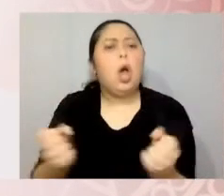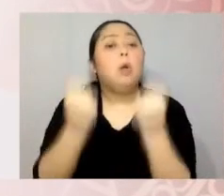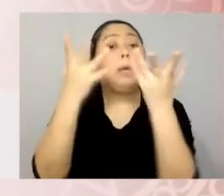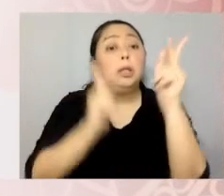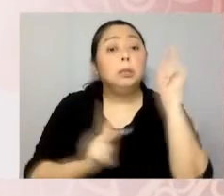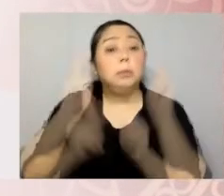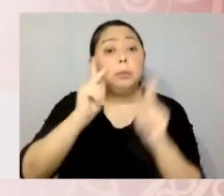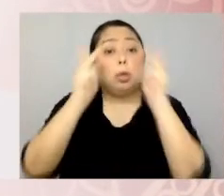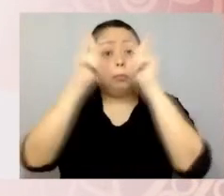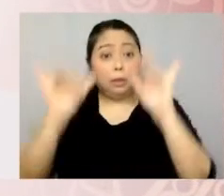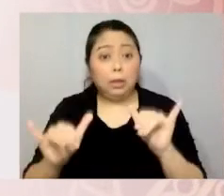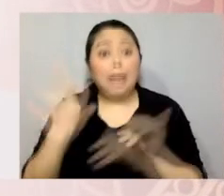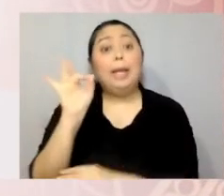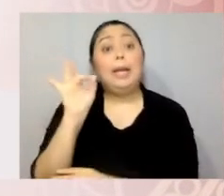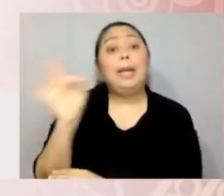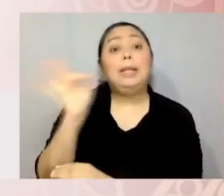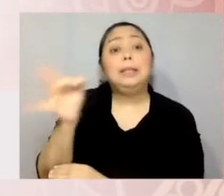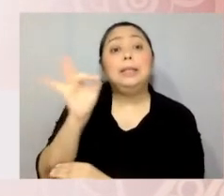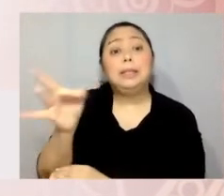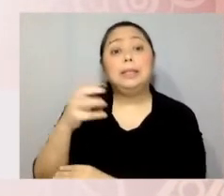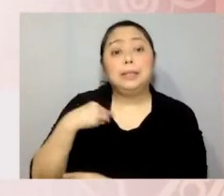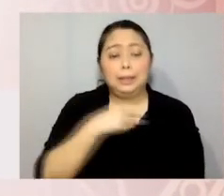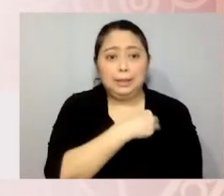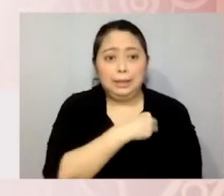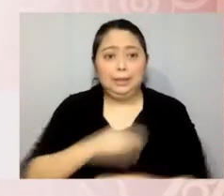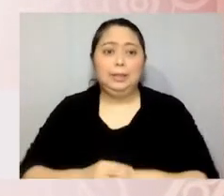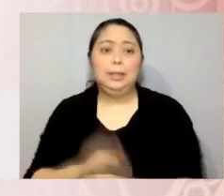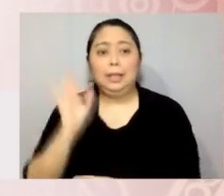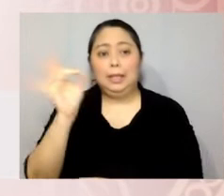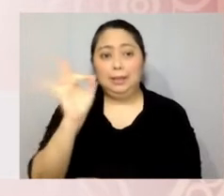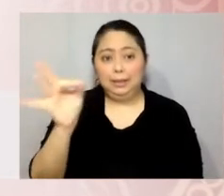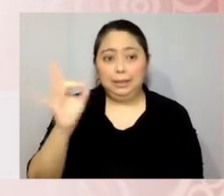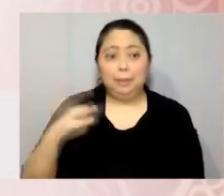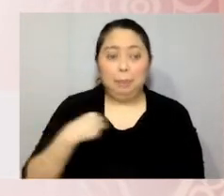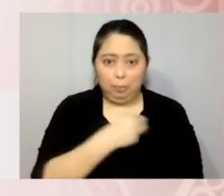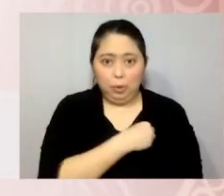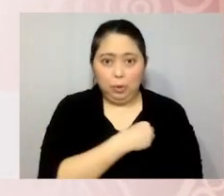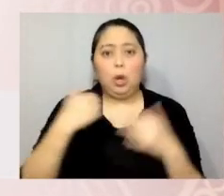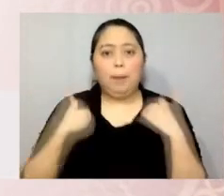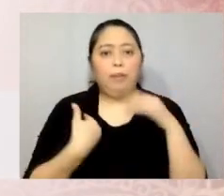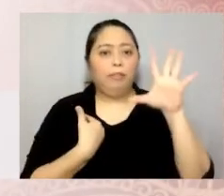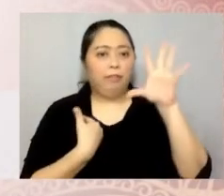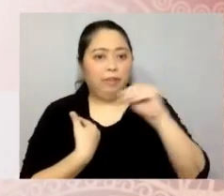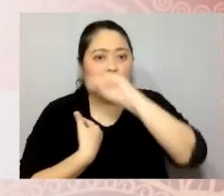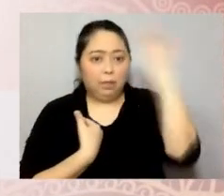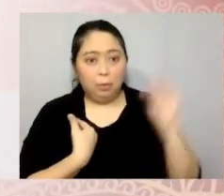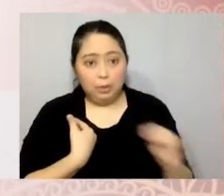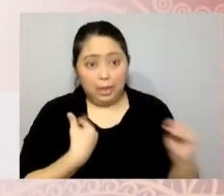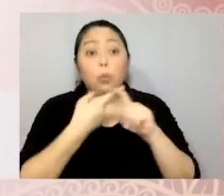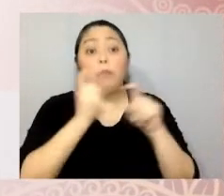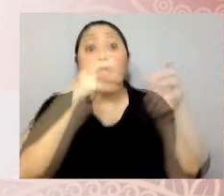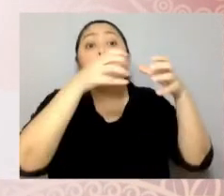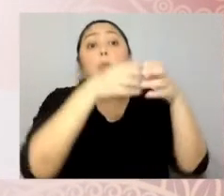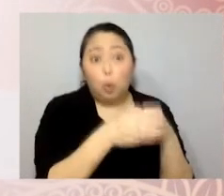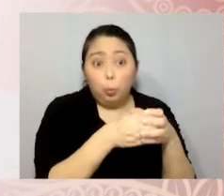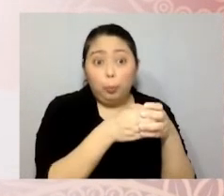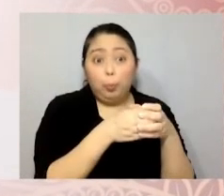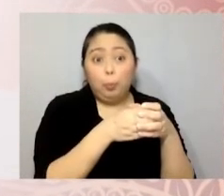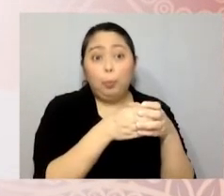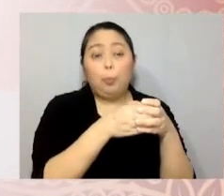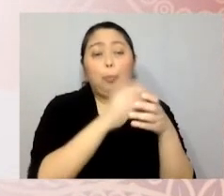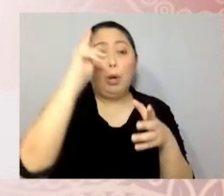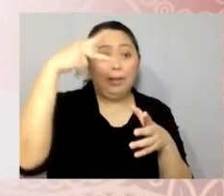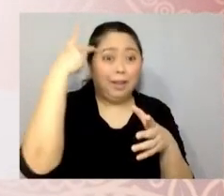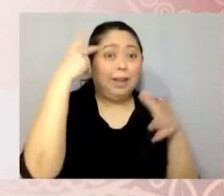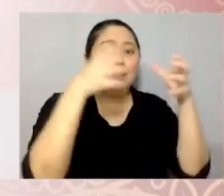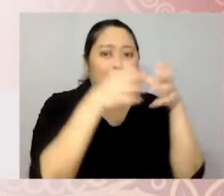members. Representatives of political parties comprise half of the body, while 40% come from parliamentary districts.